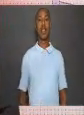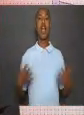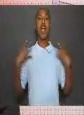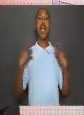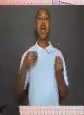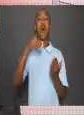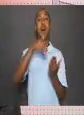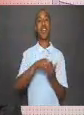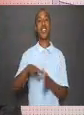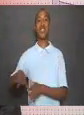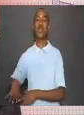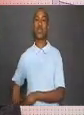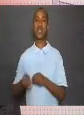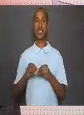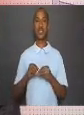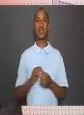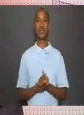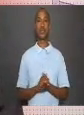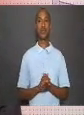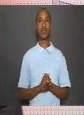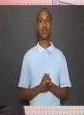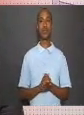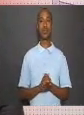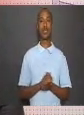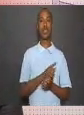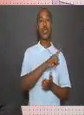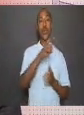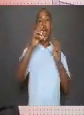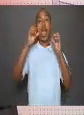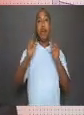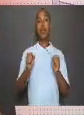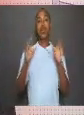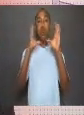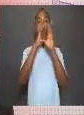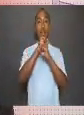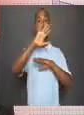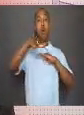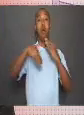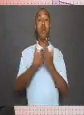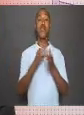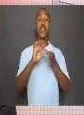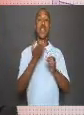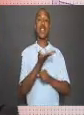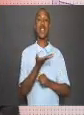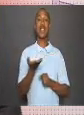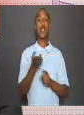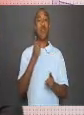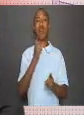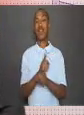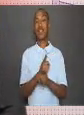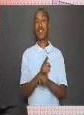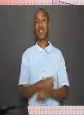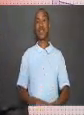Hello again, students. Were you able to complete all of the sentences correctly?